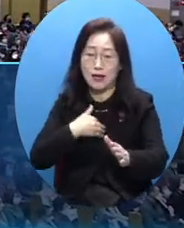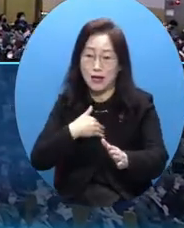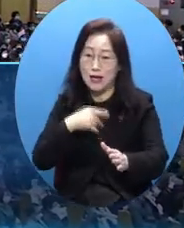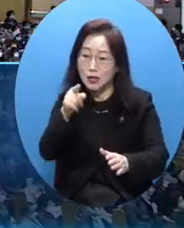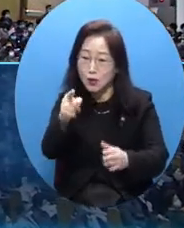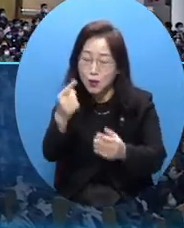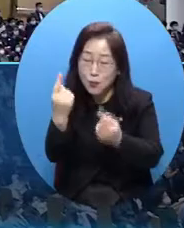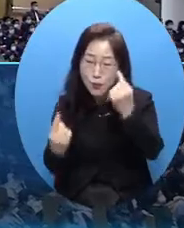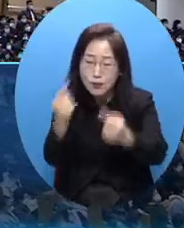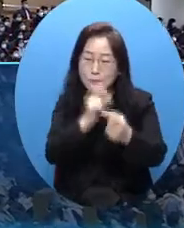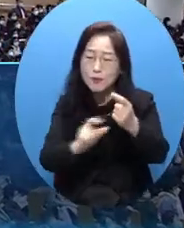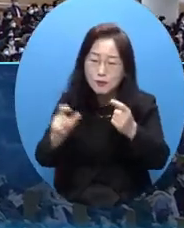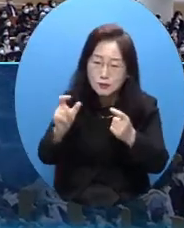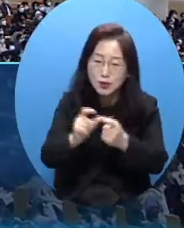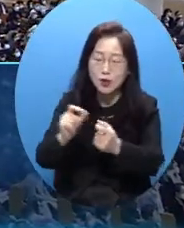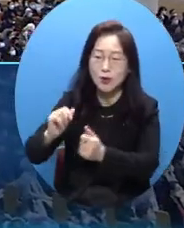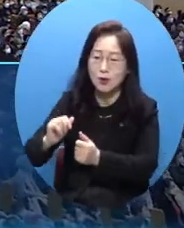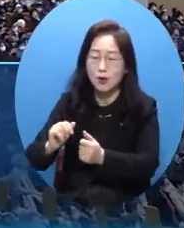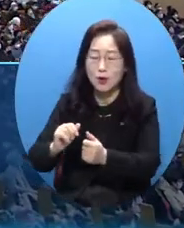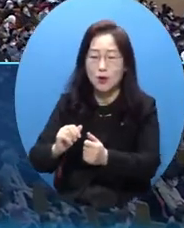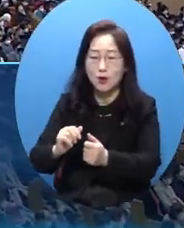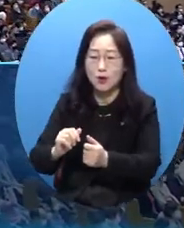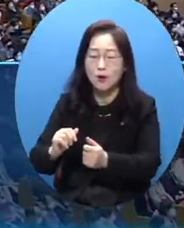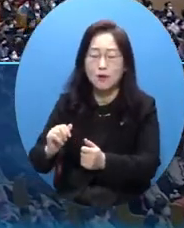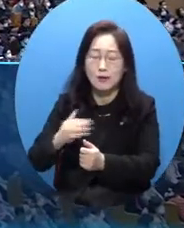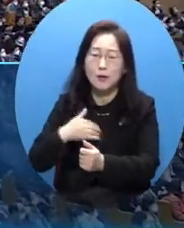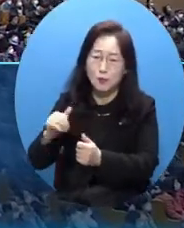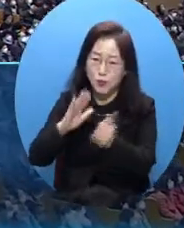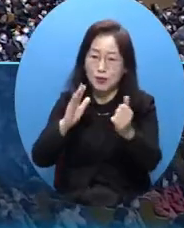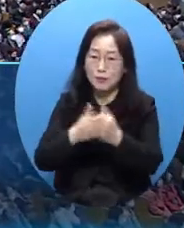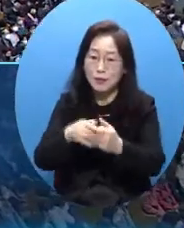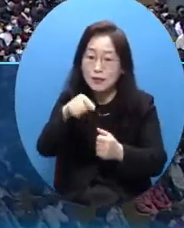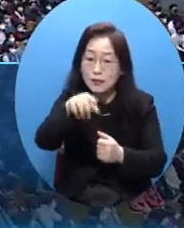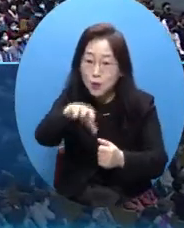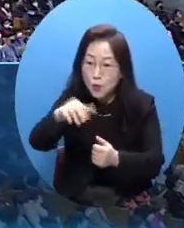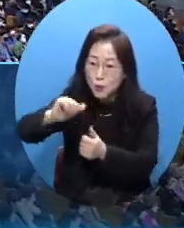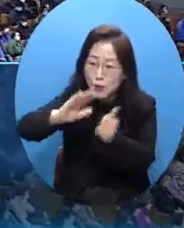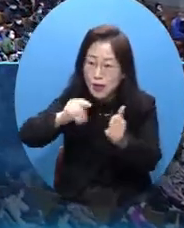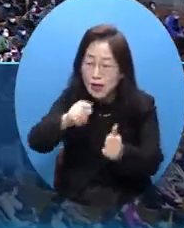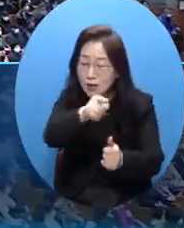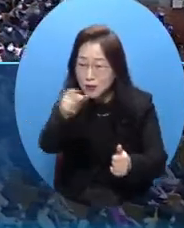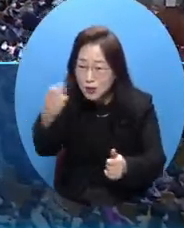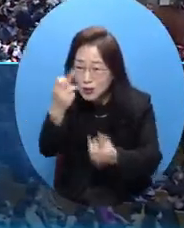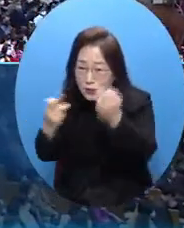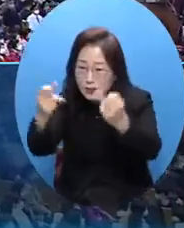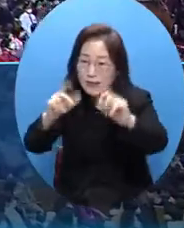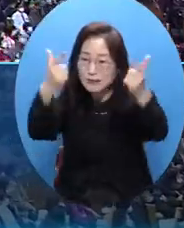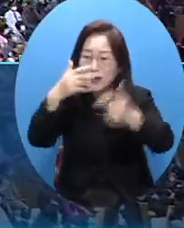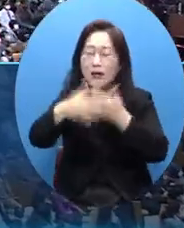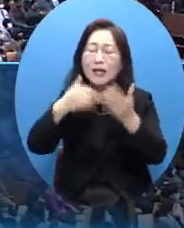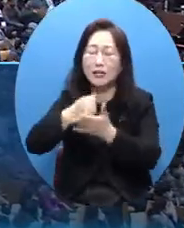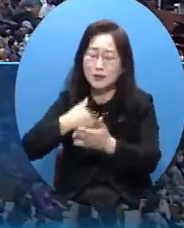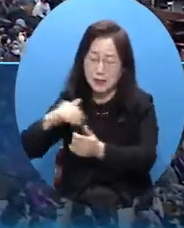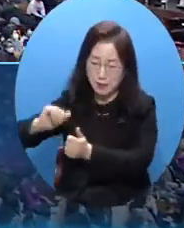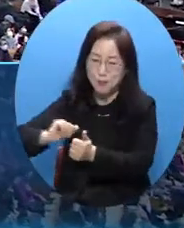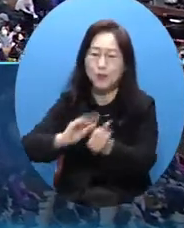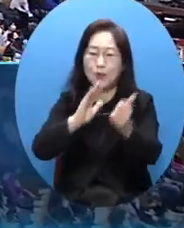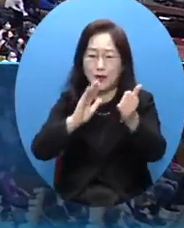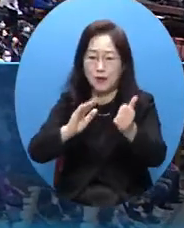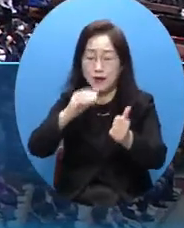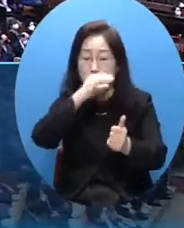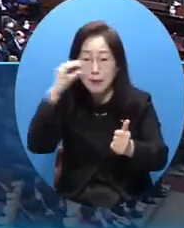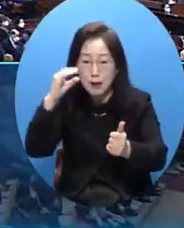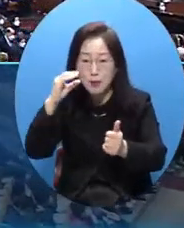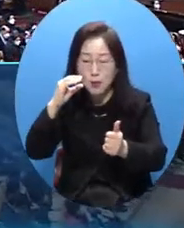it was to save the lives that God sent me ahead of you so then it was not you who sent me here but God he made me father